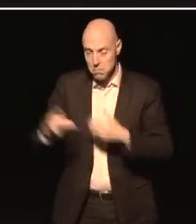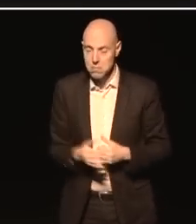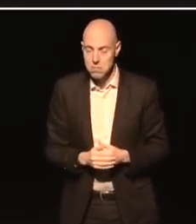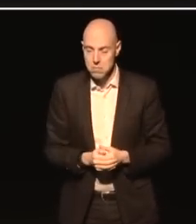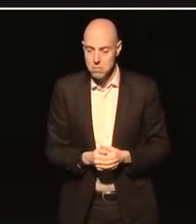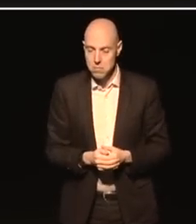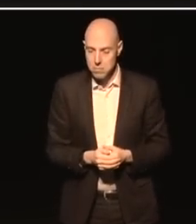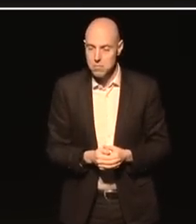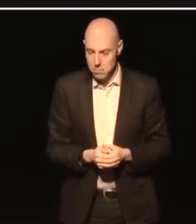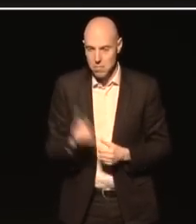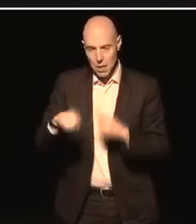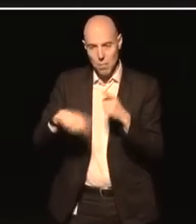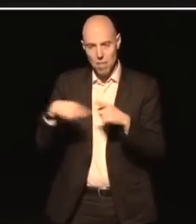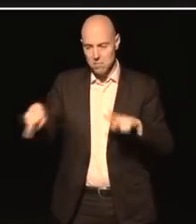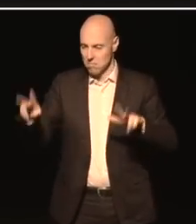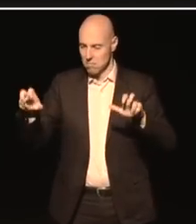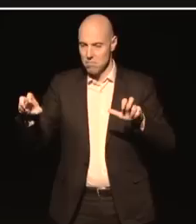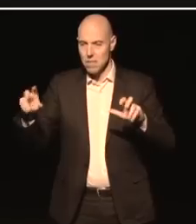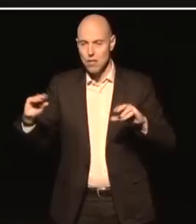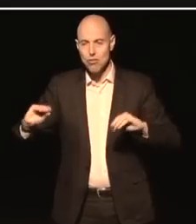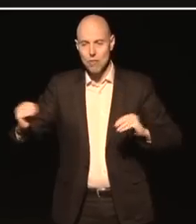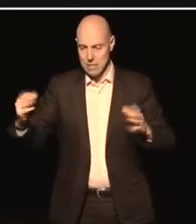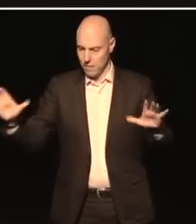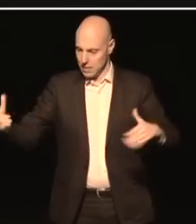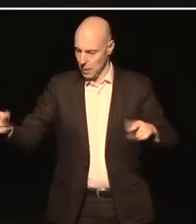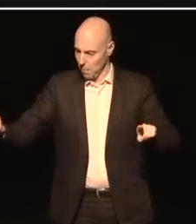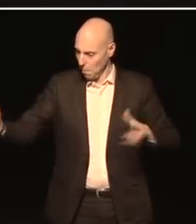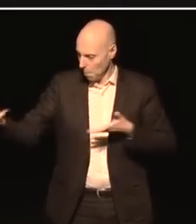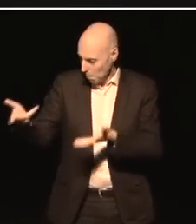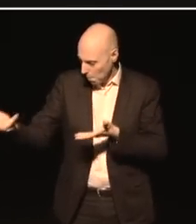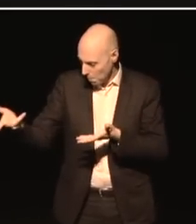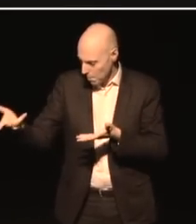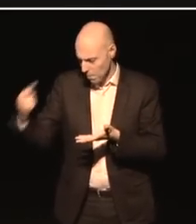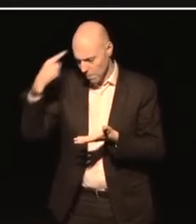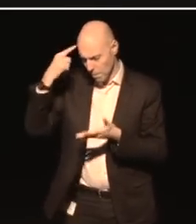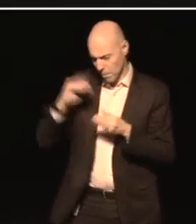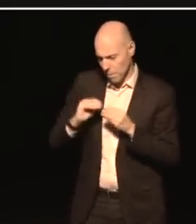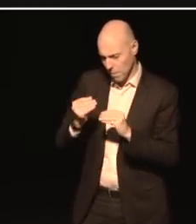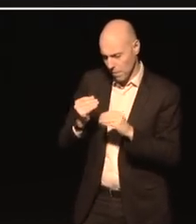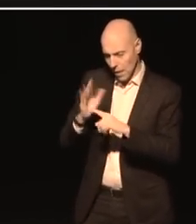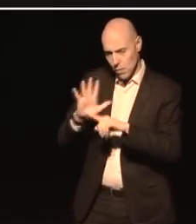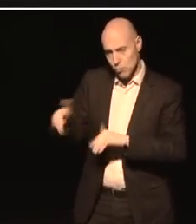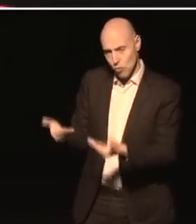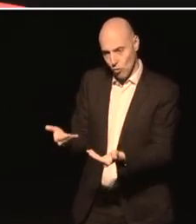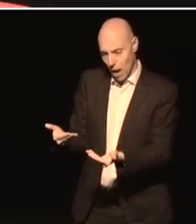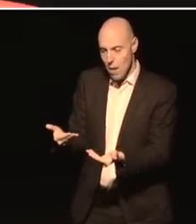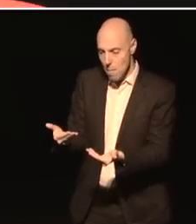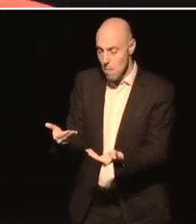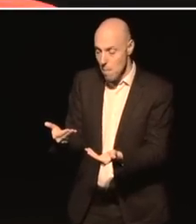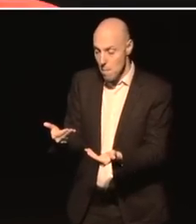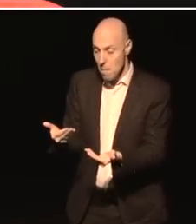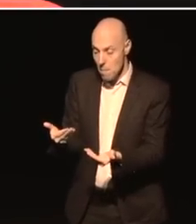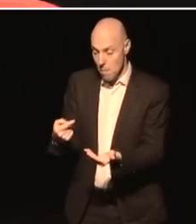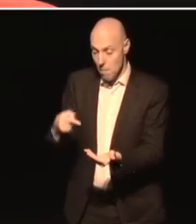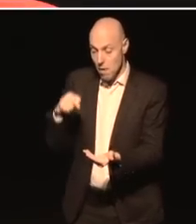the creative teams coming together to devise a program which works with a creative team from